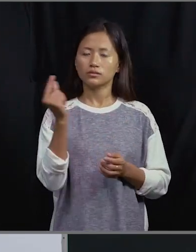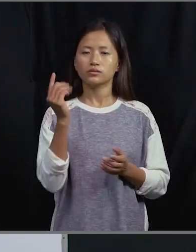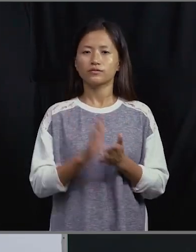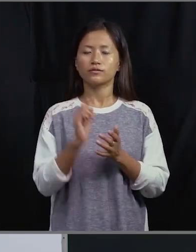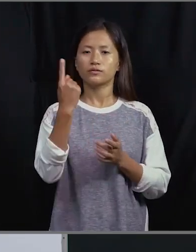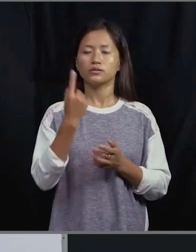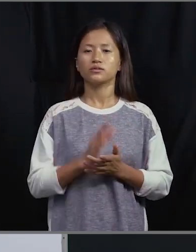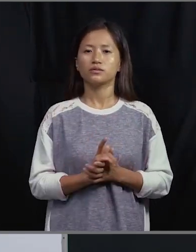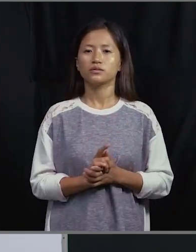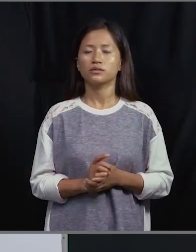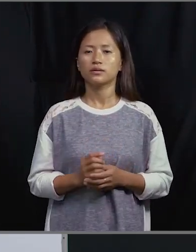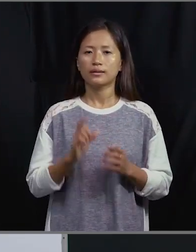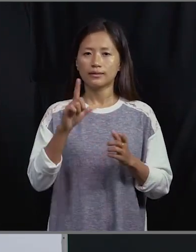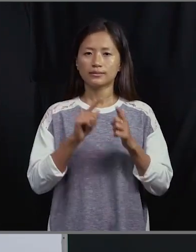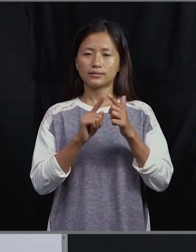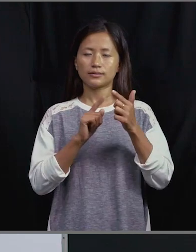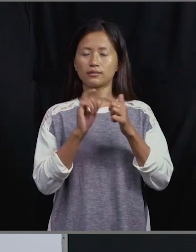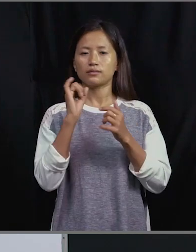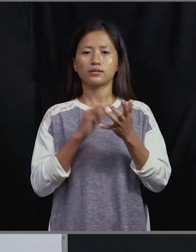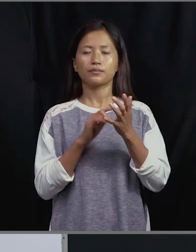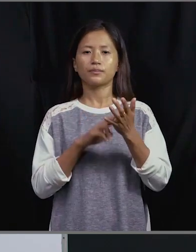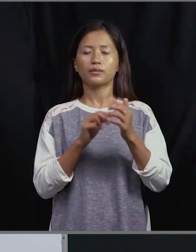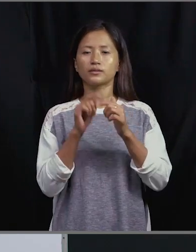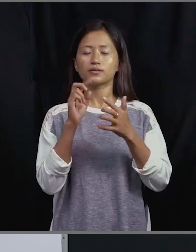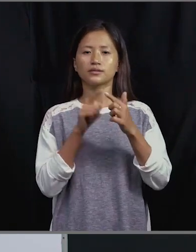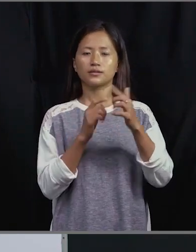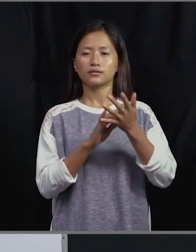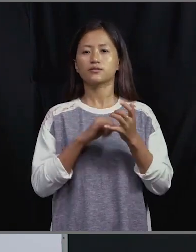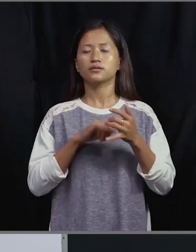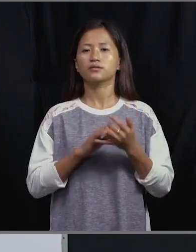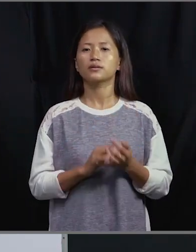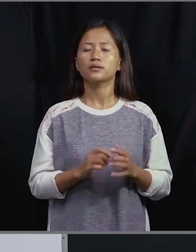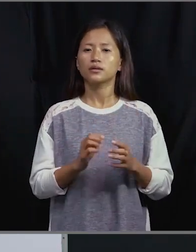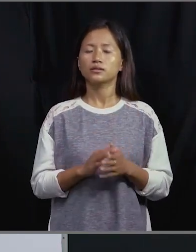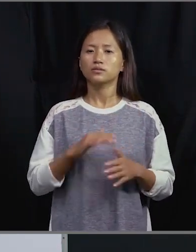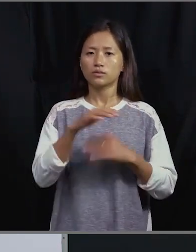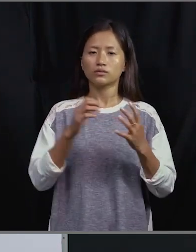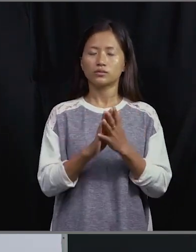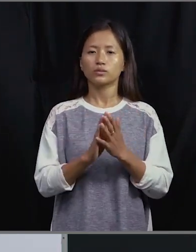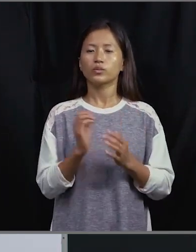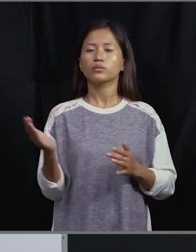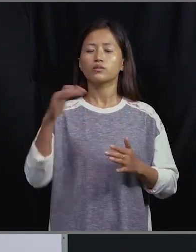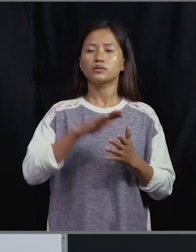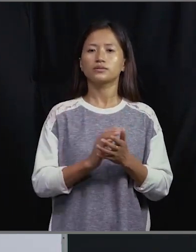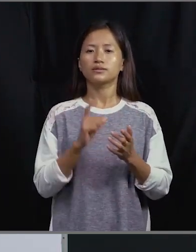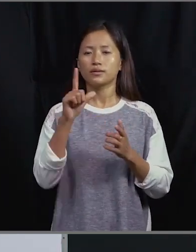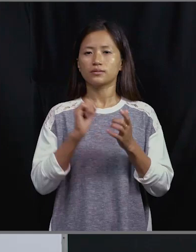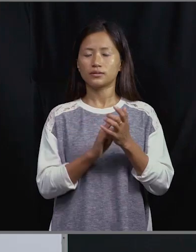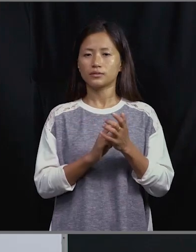first and limits the amount of product formed is called as the limiting reagent. For